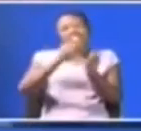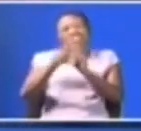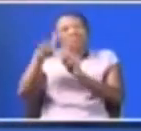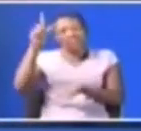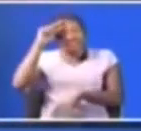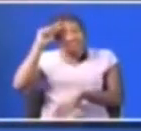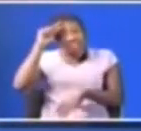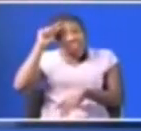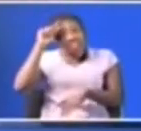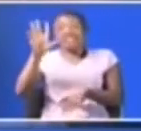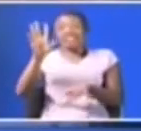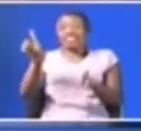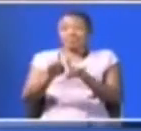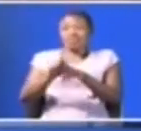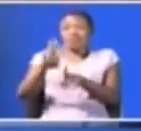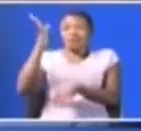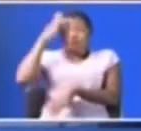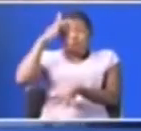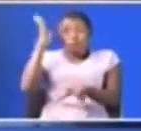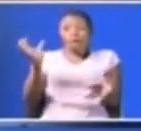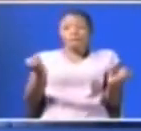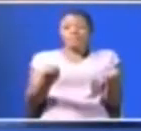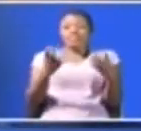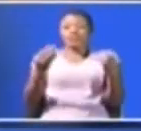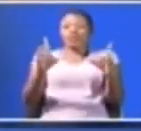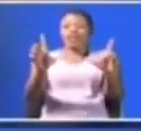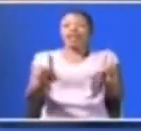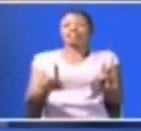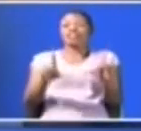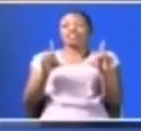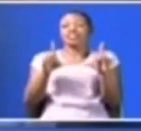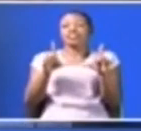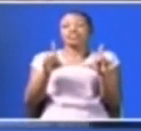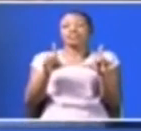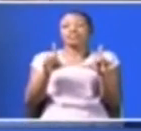also aware of multiple licenses. We are aware of